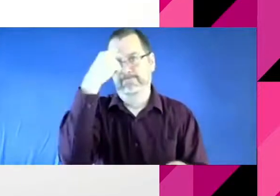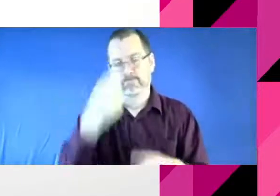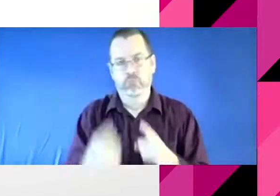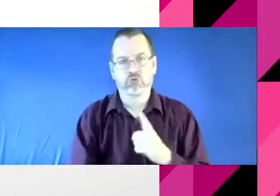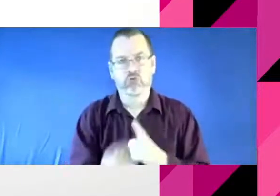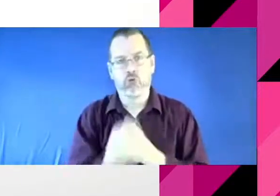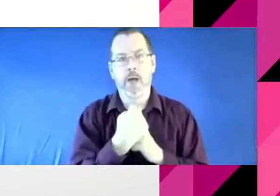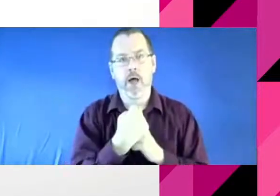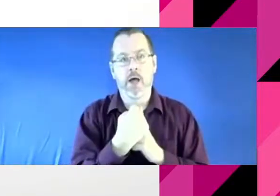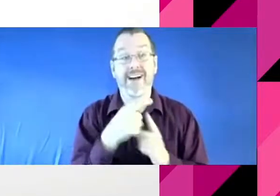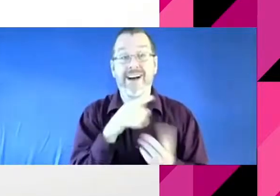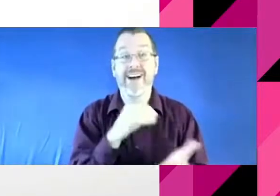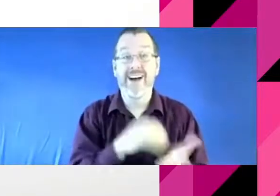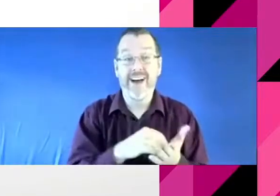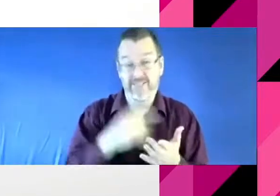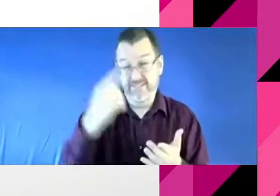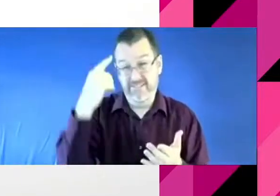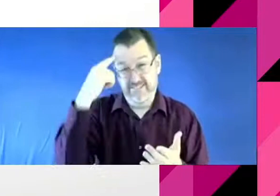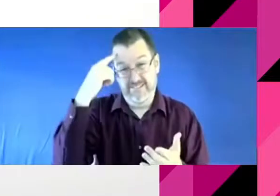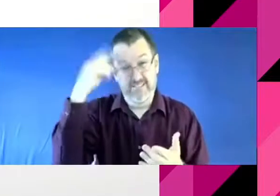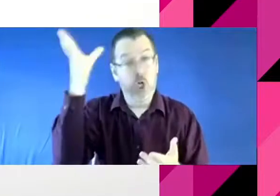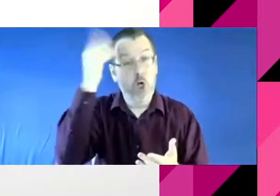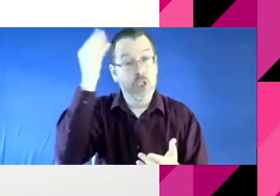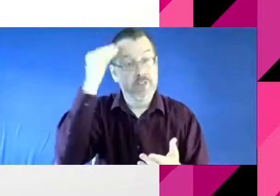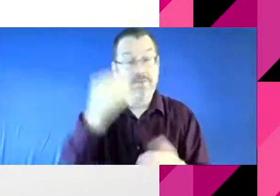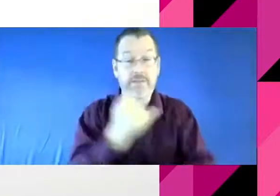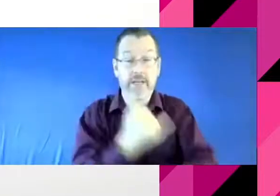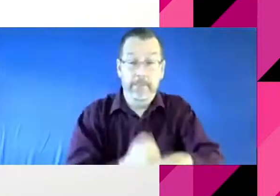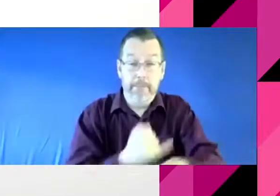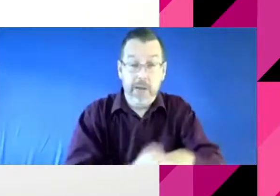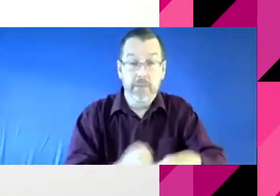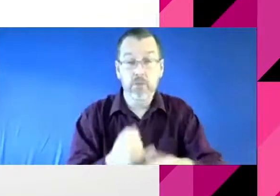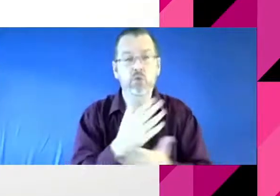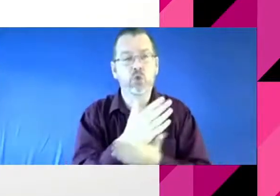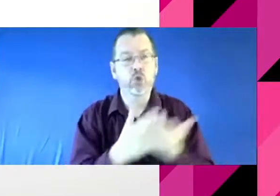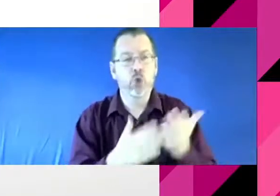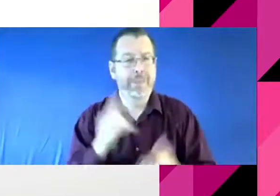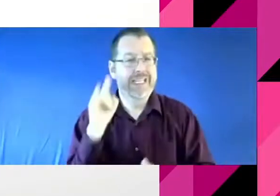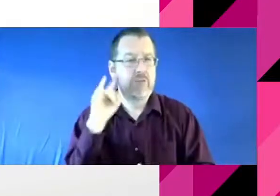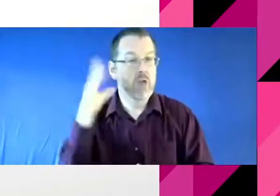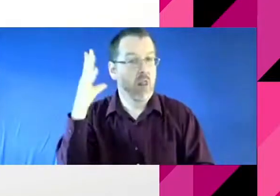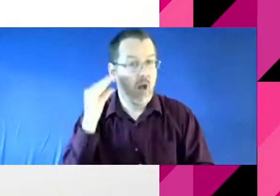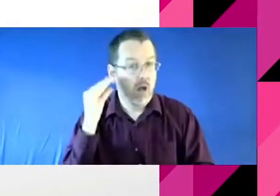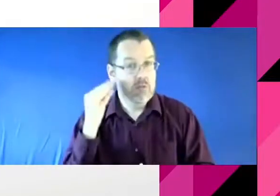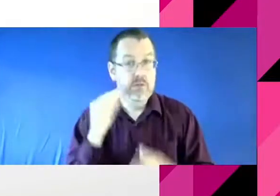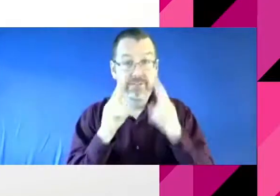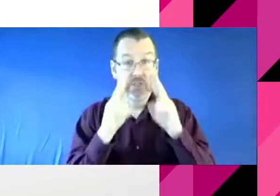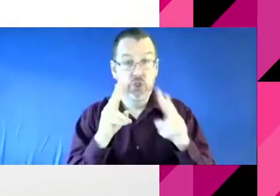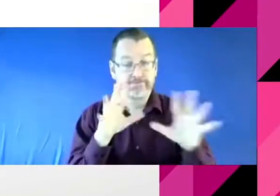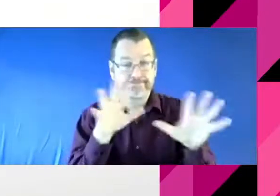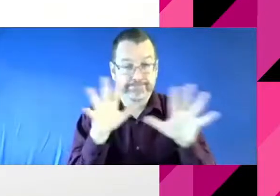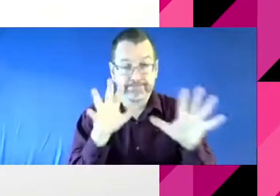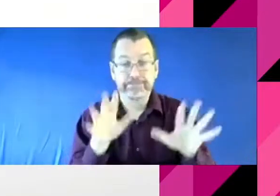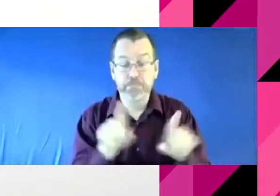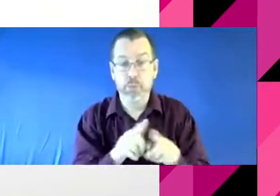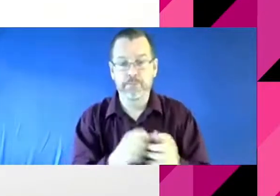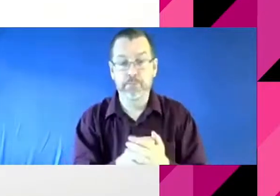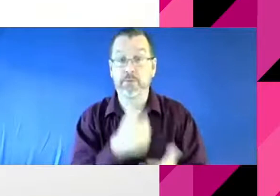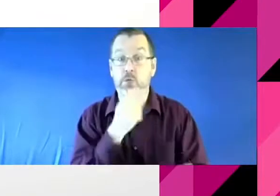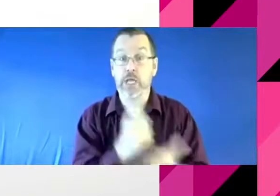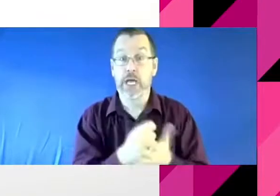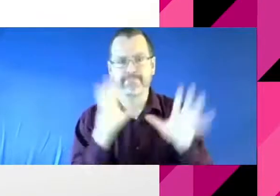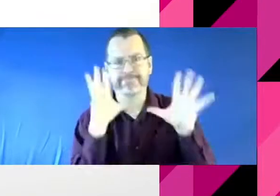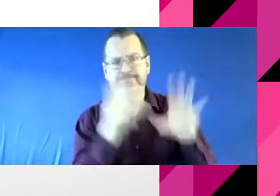impairment and she had some level of hearing and vision loss. She was first detained at the age of